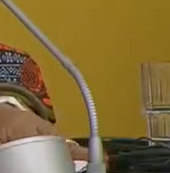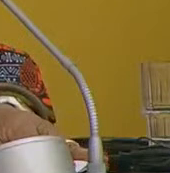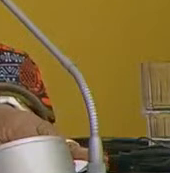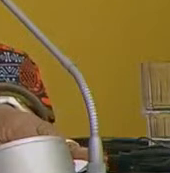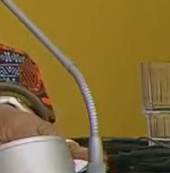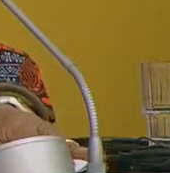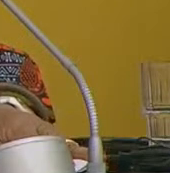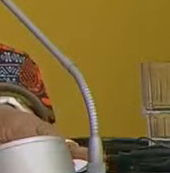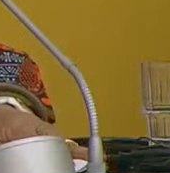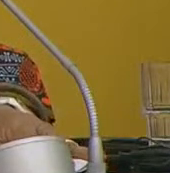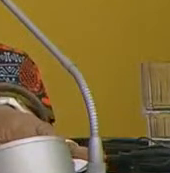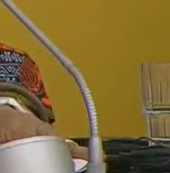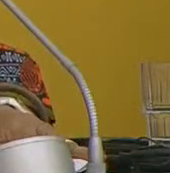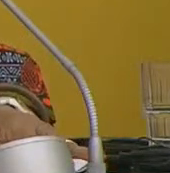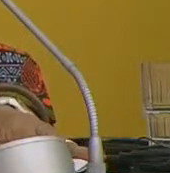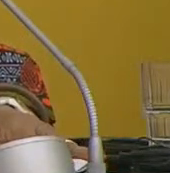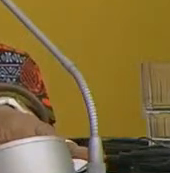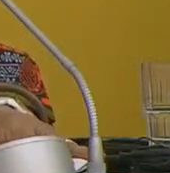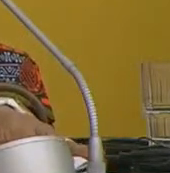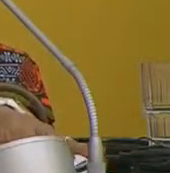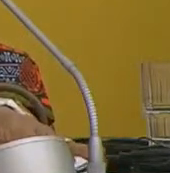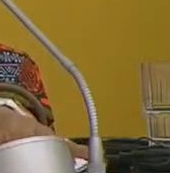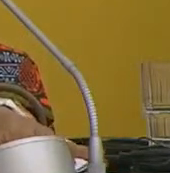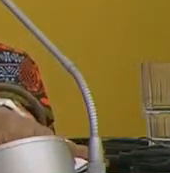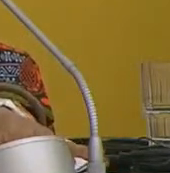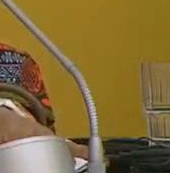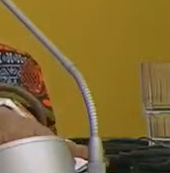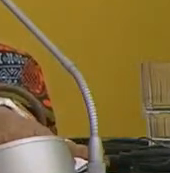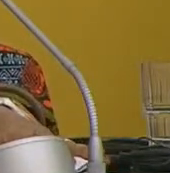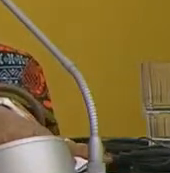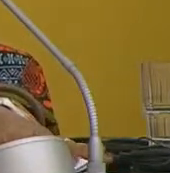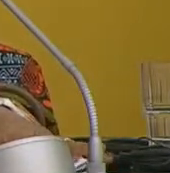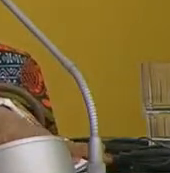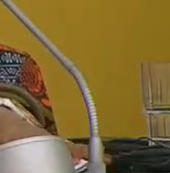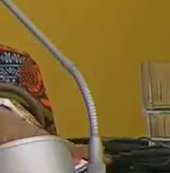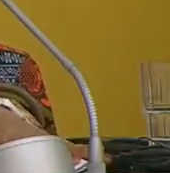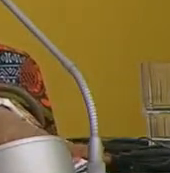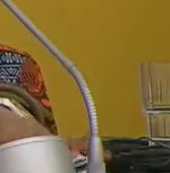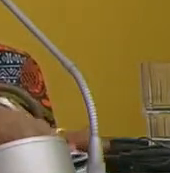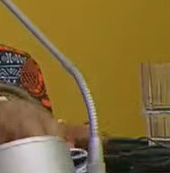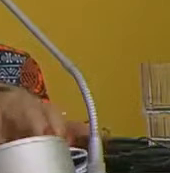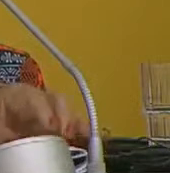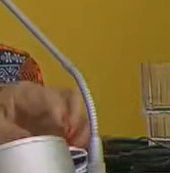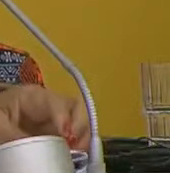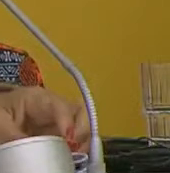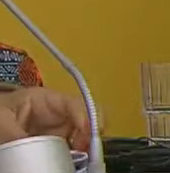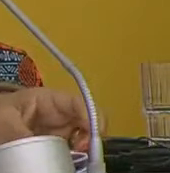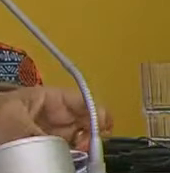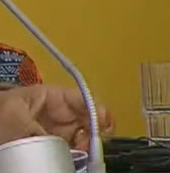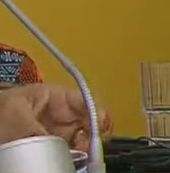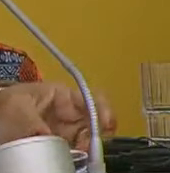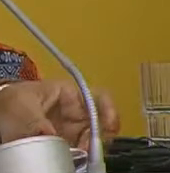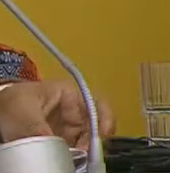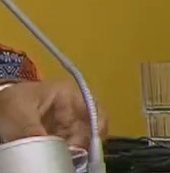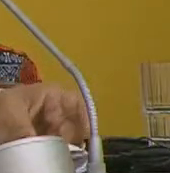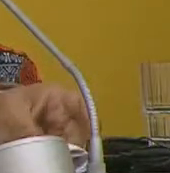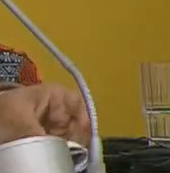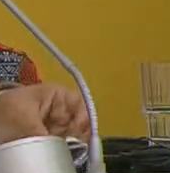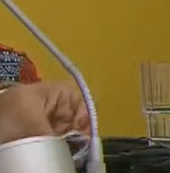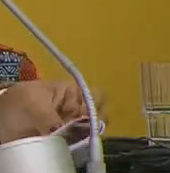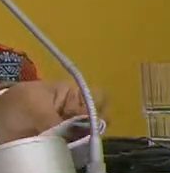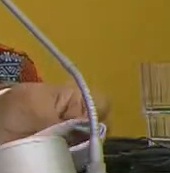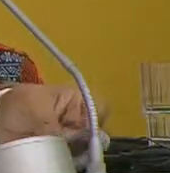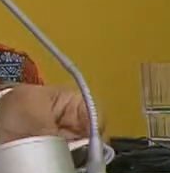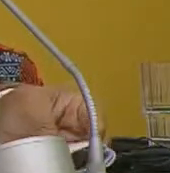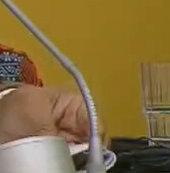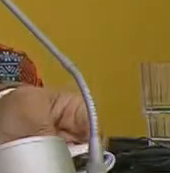you are discussing now, you are making... No. Honorable Shivambu, this is not a